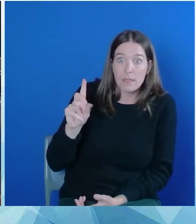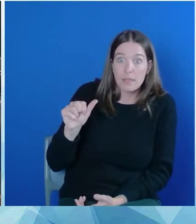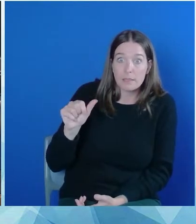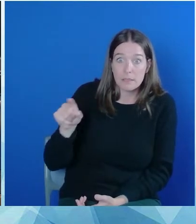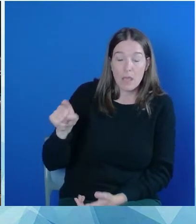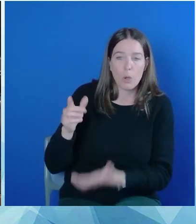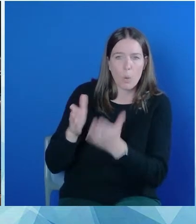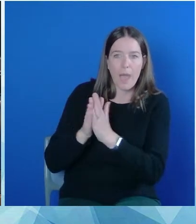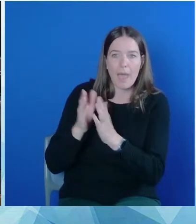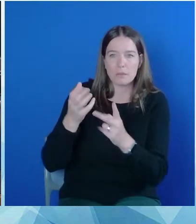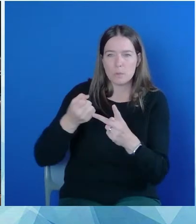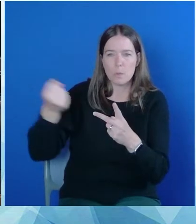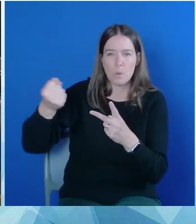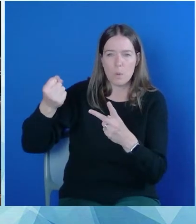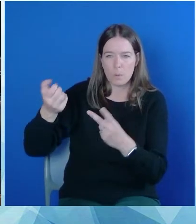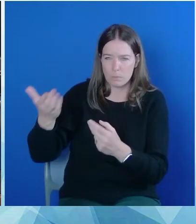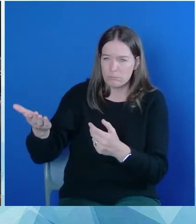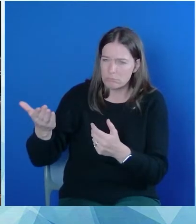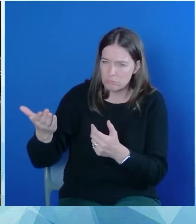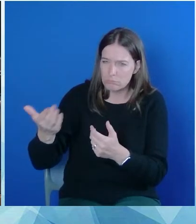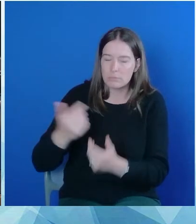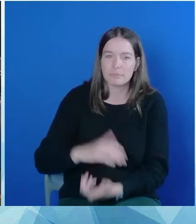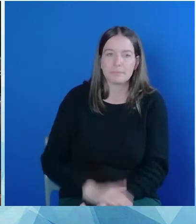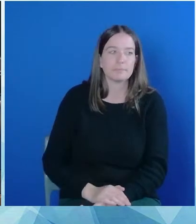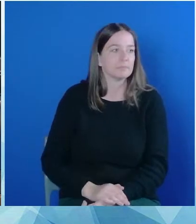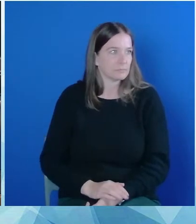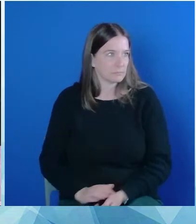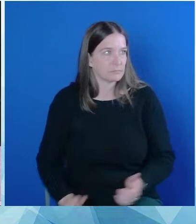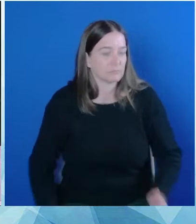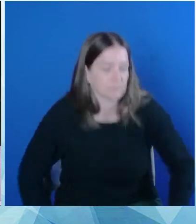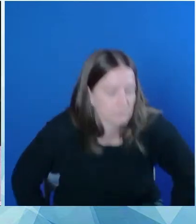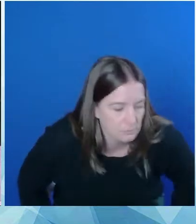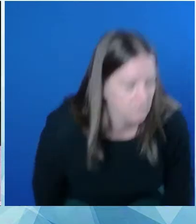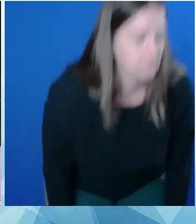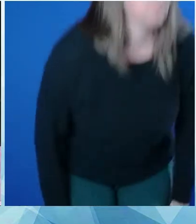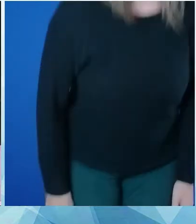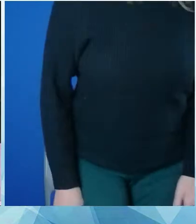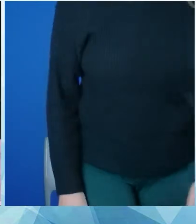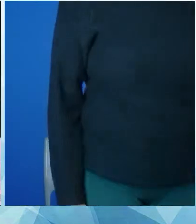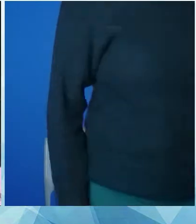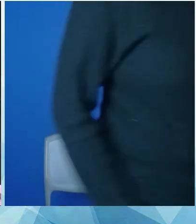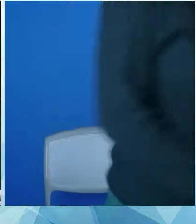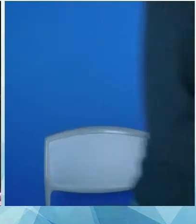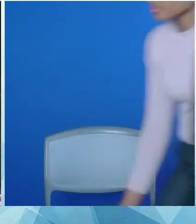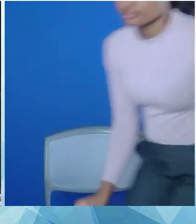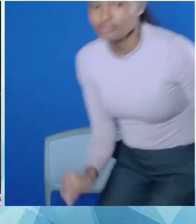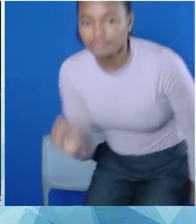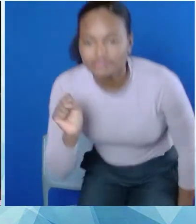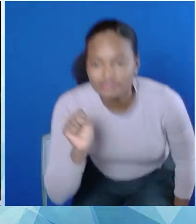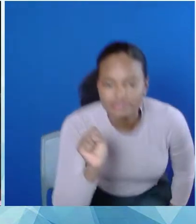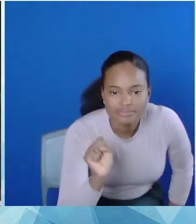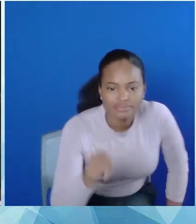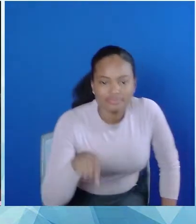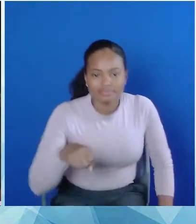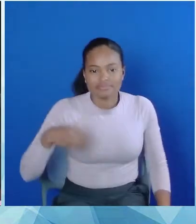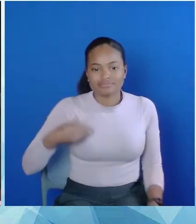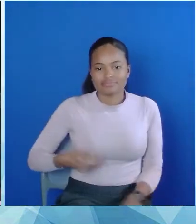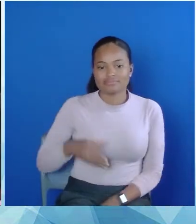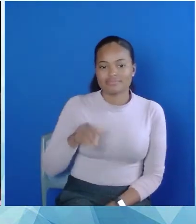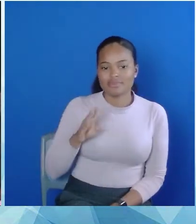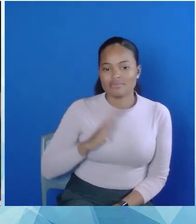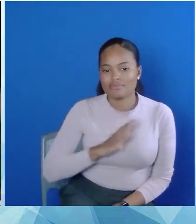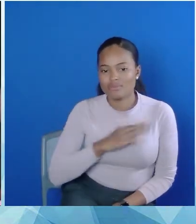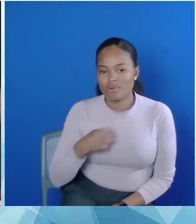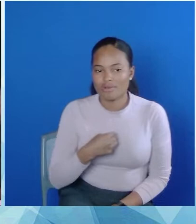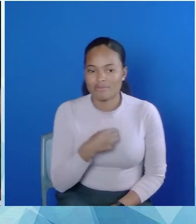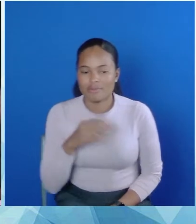maybe with her concerns. Yes. This is Board Member Bove. I did want to pull this, like you mentioned,